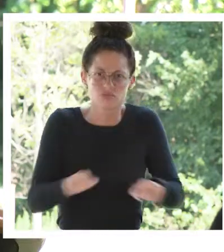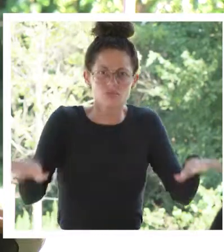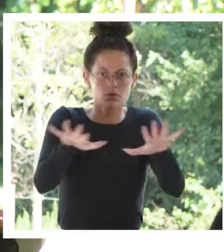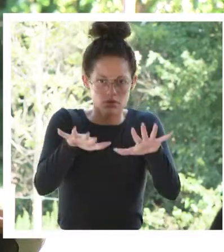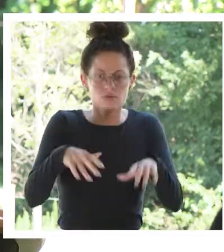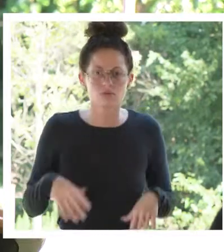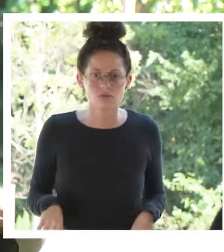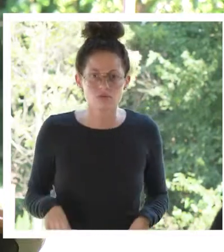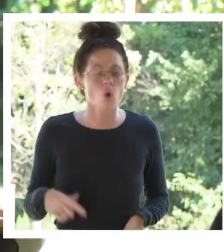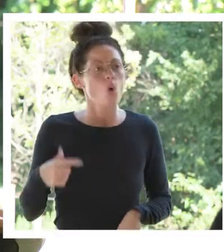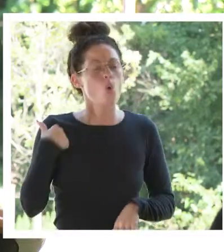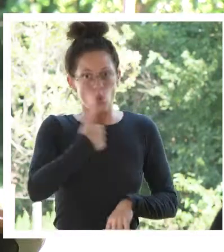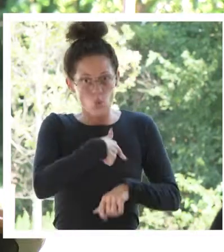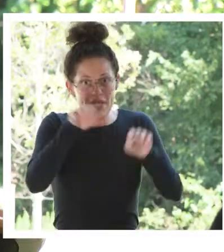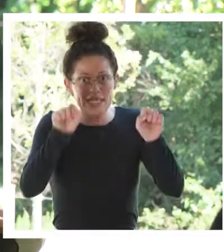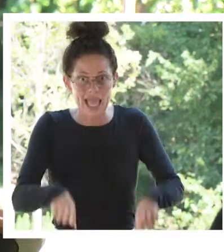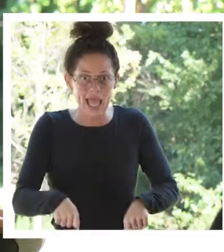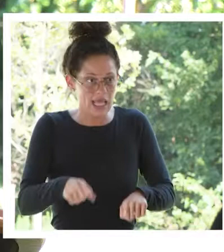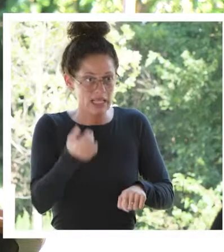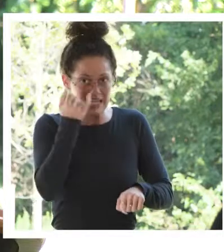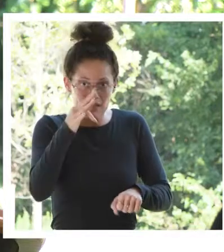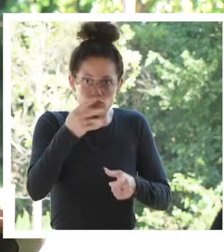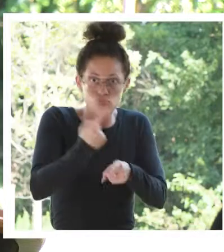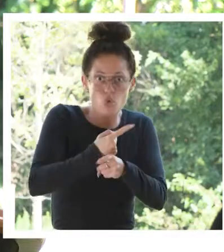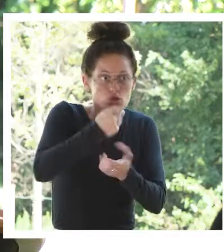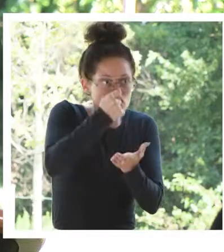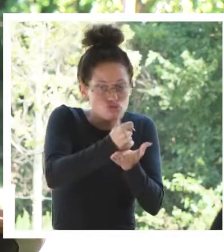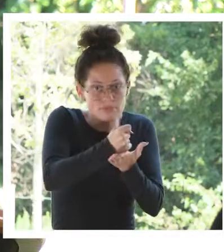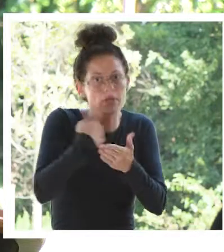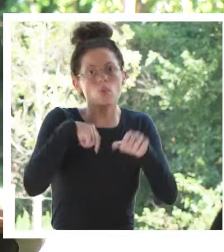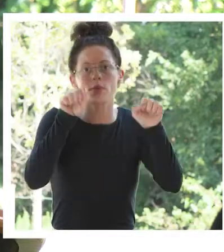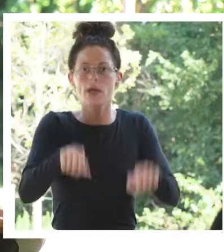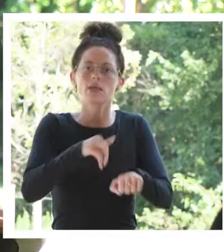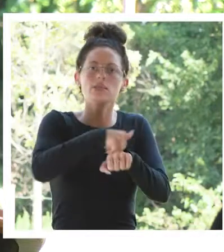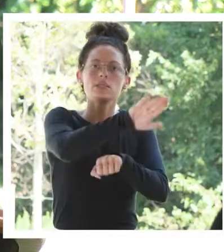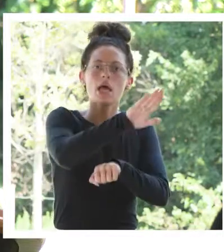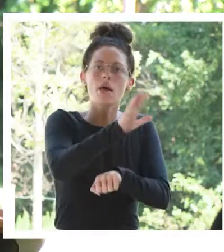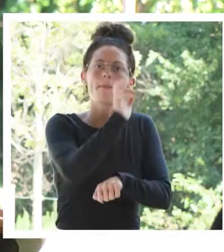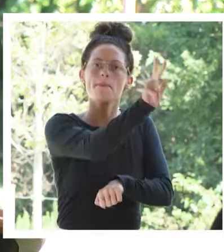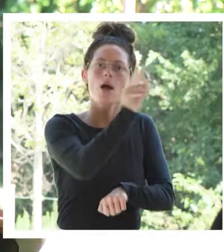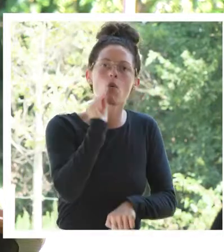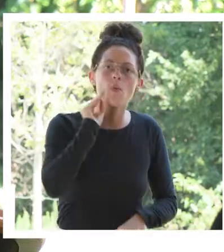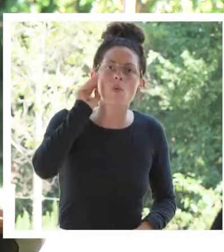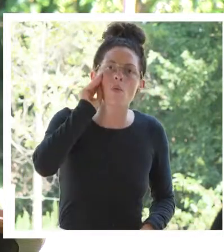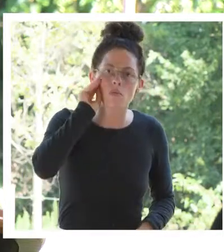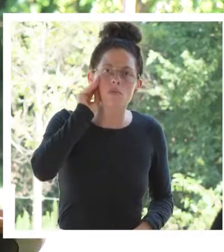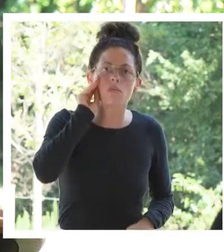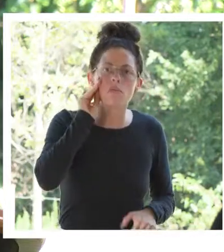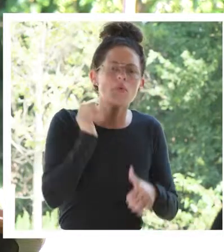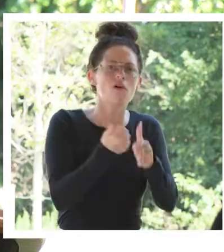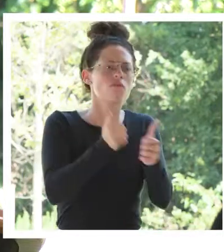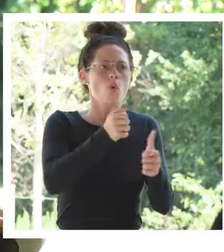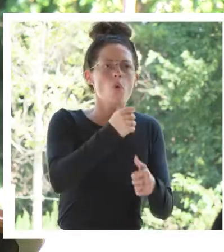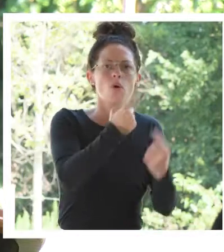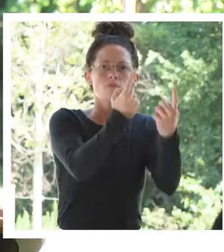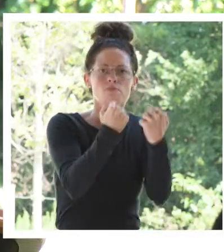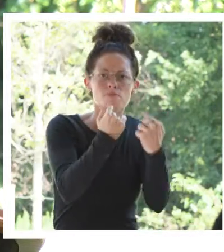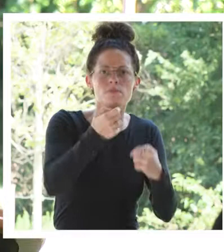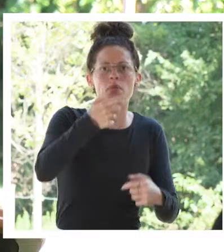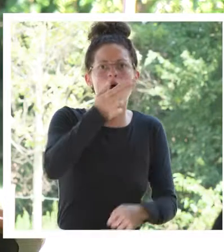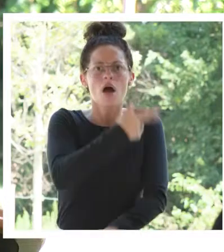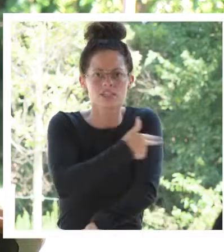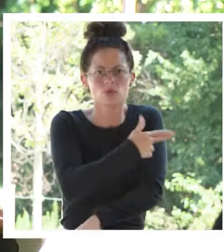send people home with the appropriate treatments and keep them out of the hospital. So we're really proud of everything our organization has